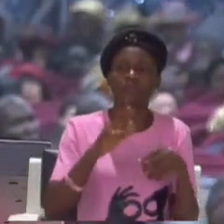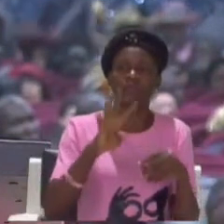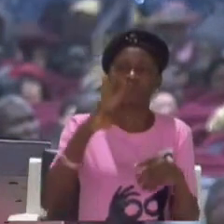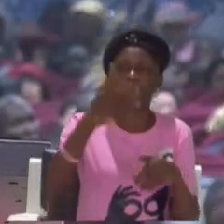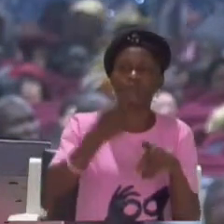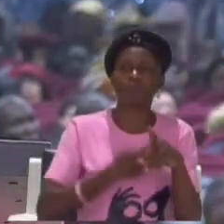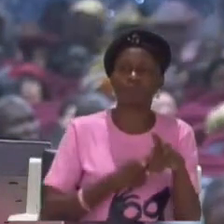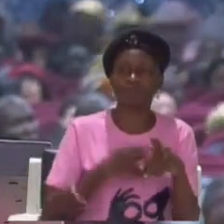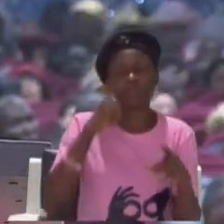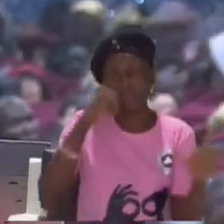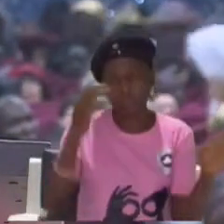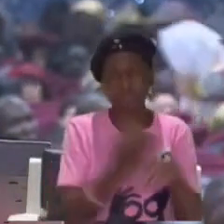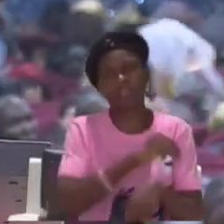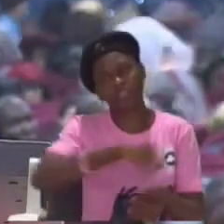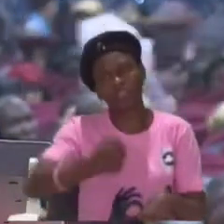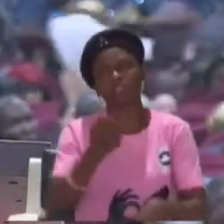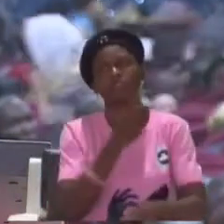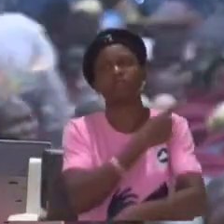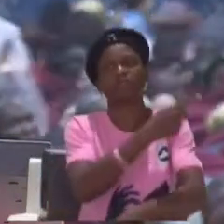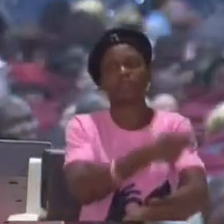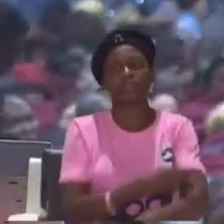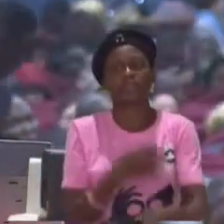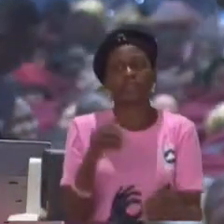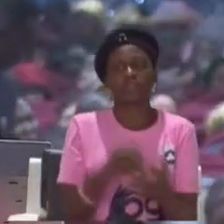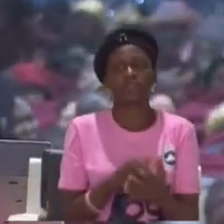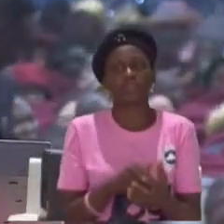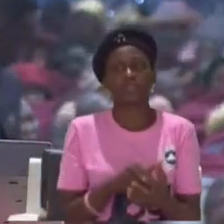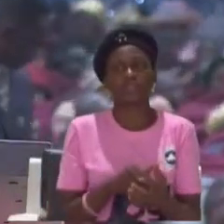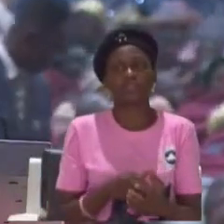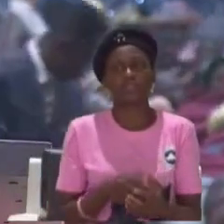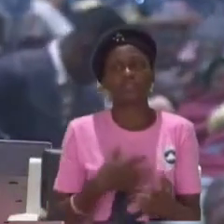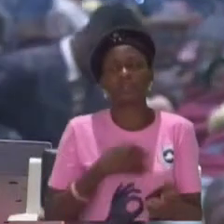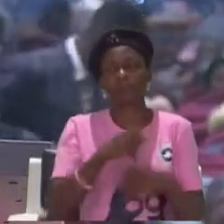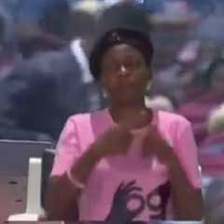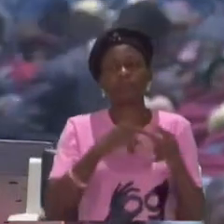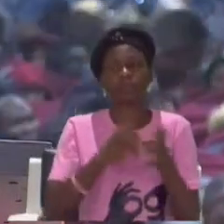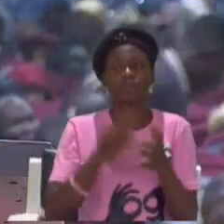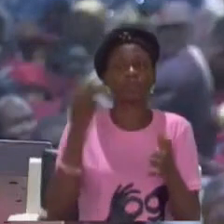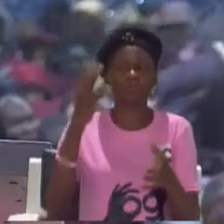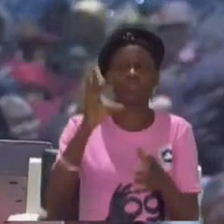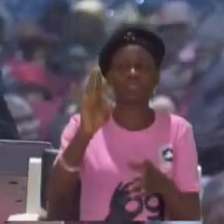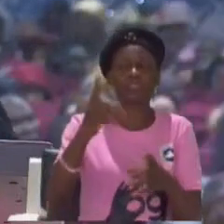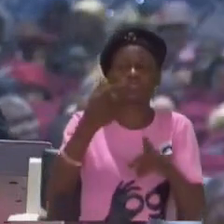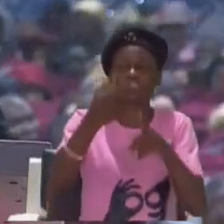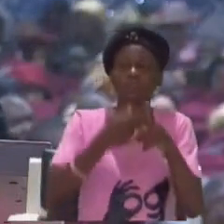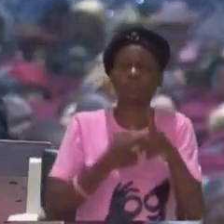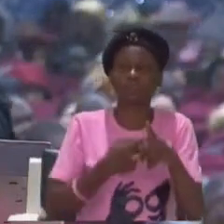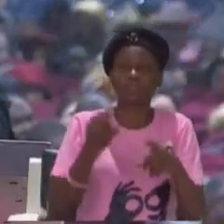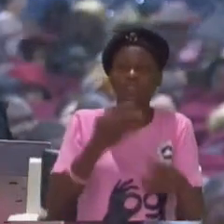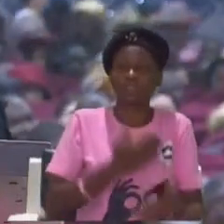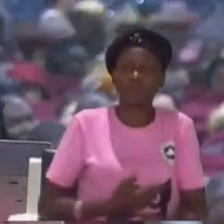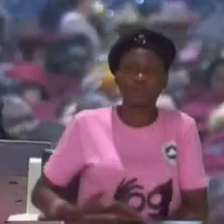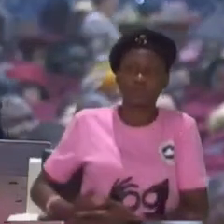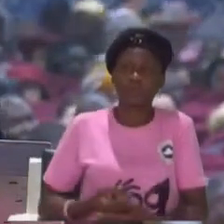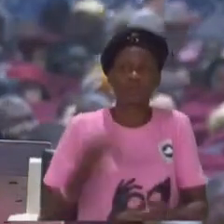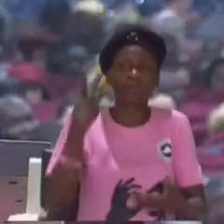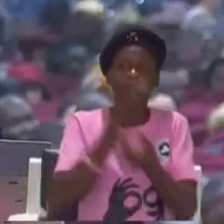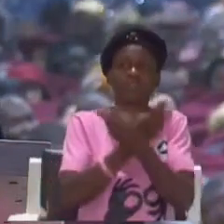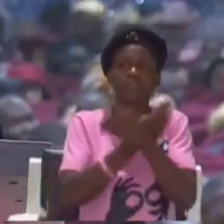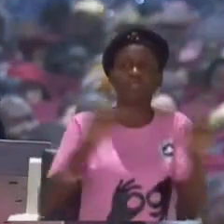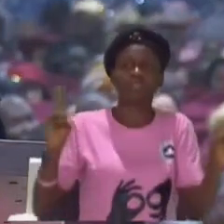after, she took in again, and when it was 8 months, the baby was